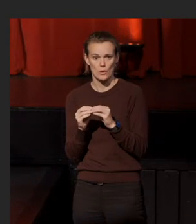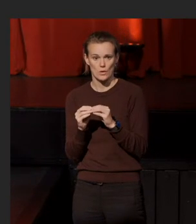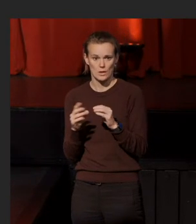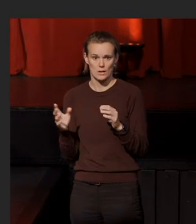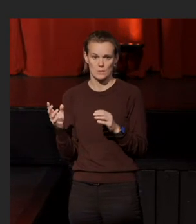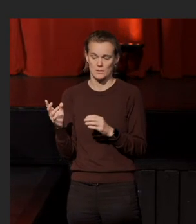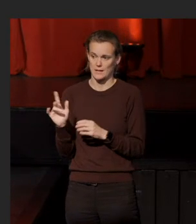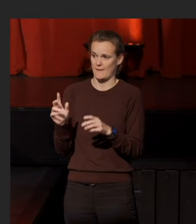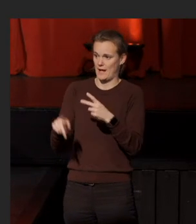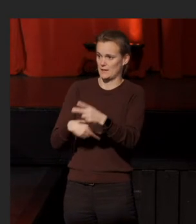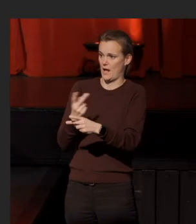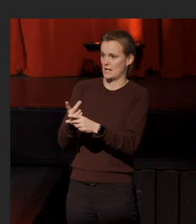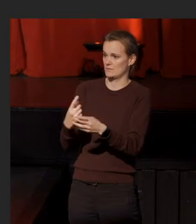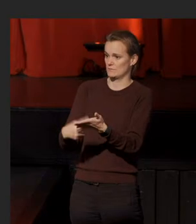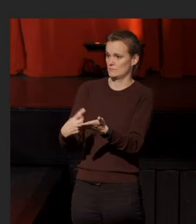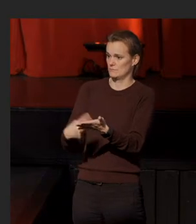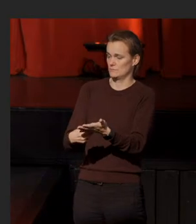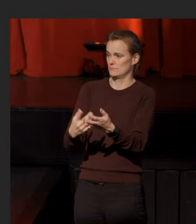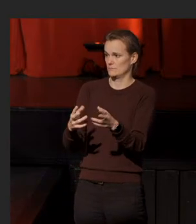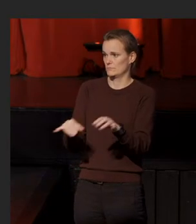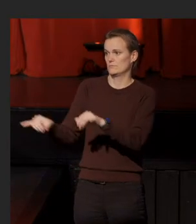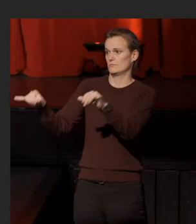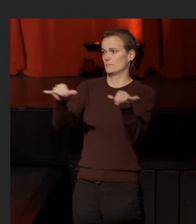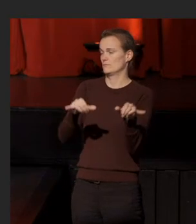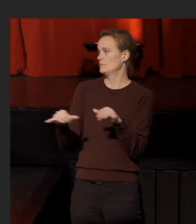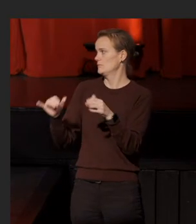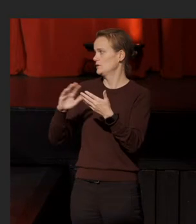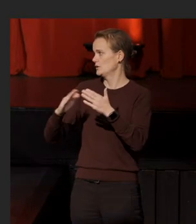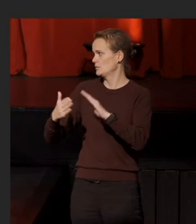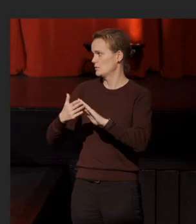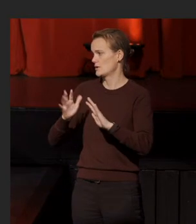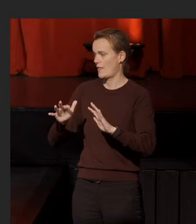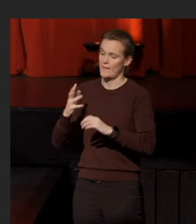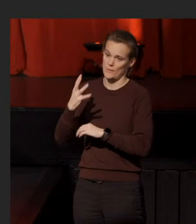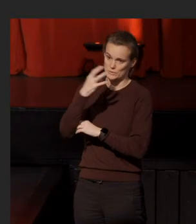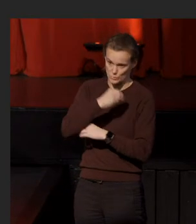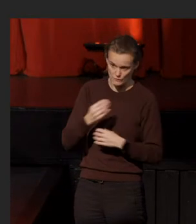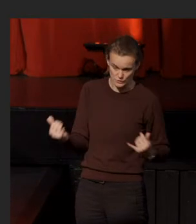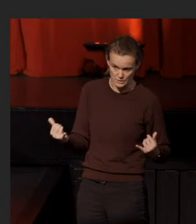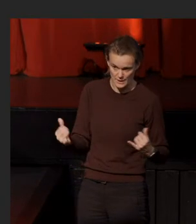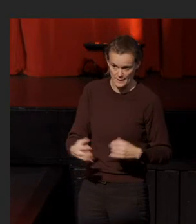revivify our sense of collective community. I thought you did that beautifully this evening.